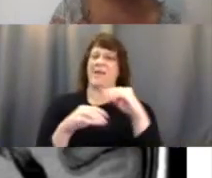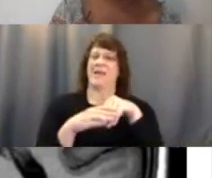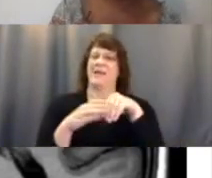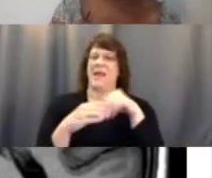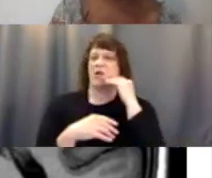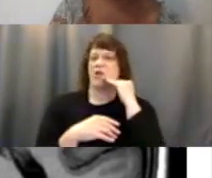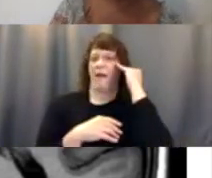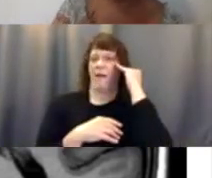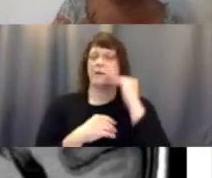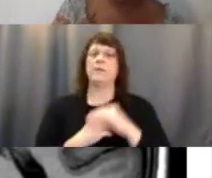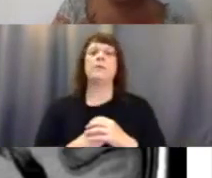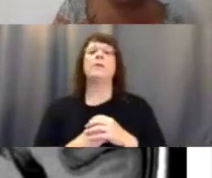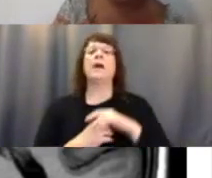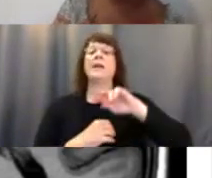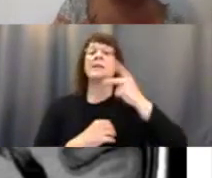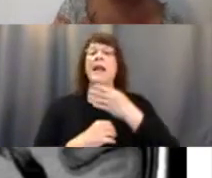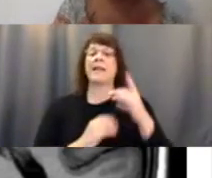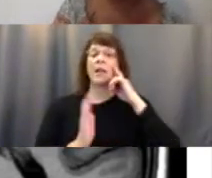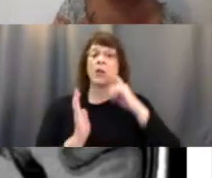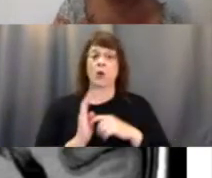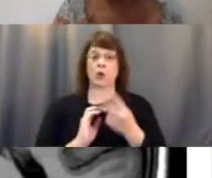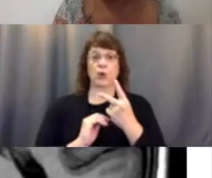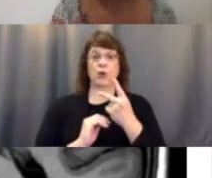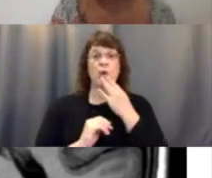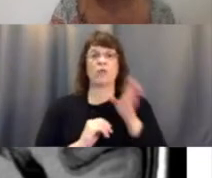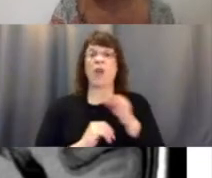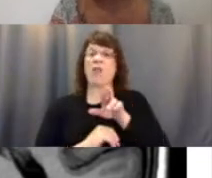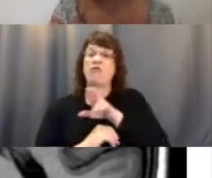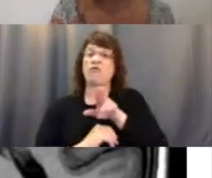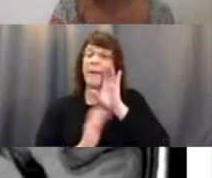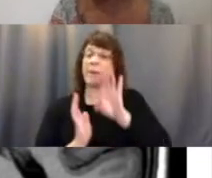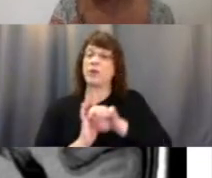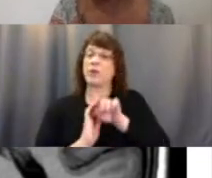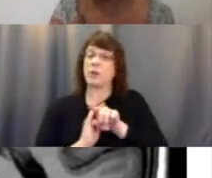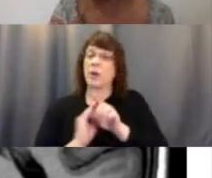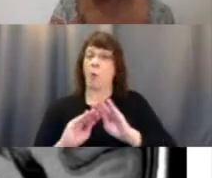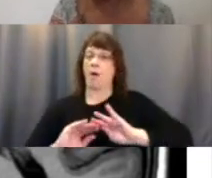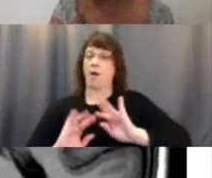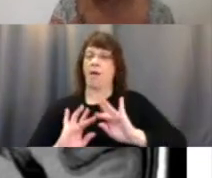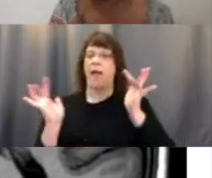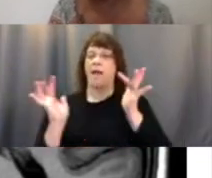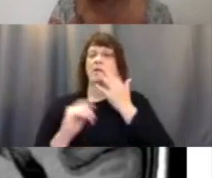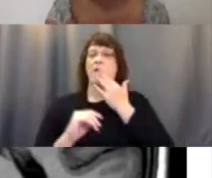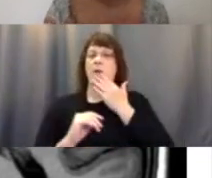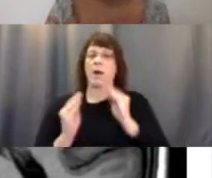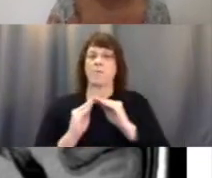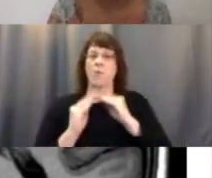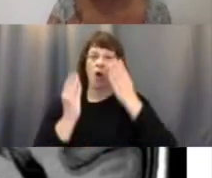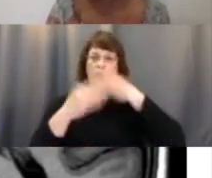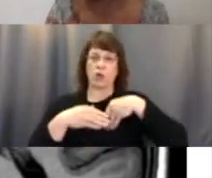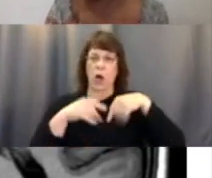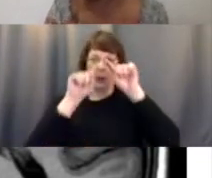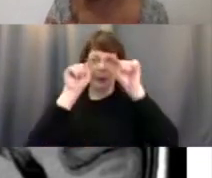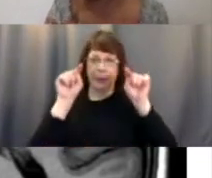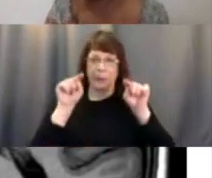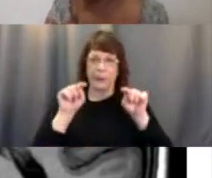notice is that they're kind of 2 colors, particularly over here on the right. There's like a lighter color and then these darker colors on the edges. So the darker